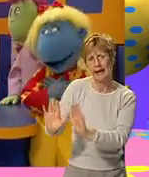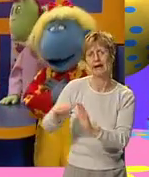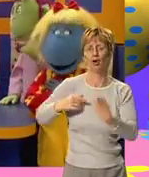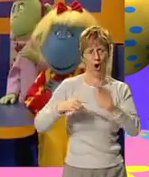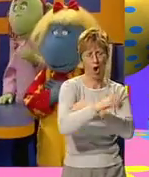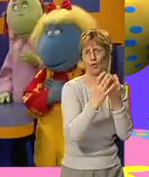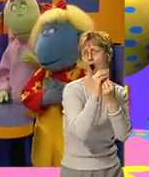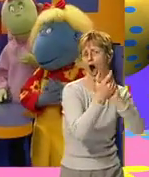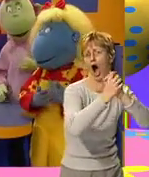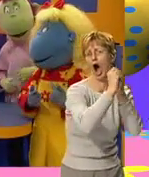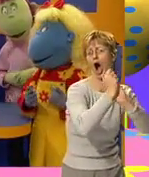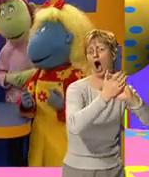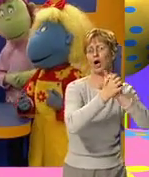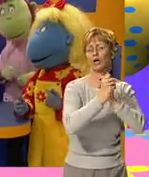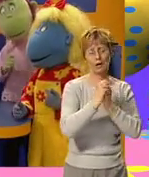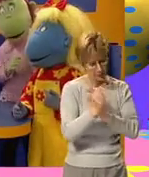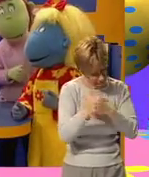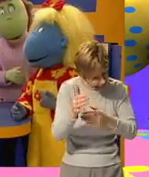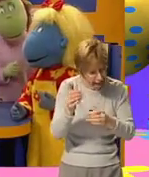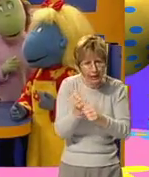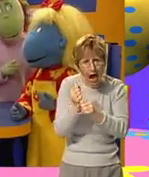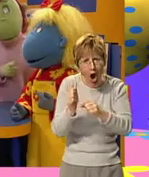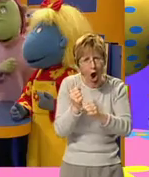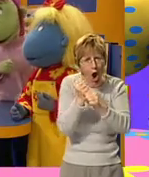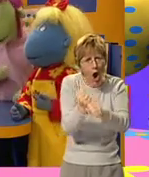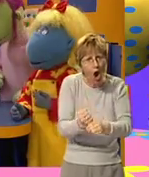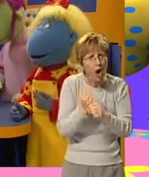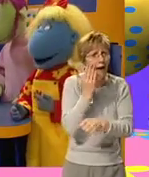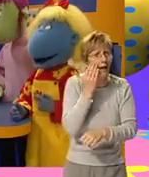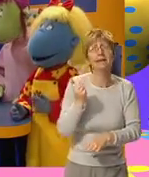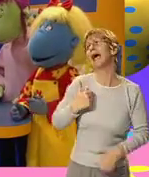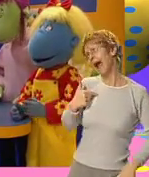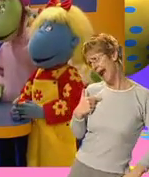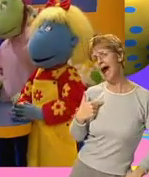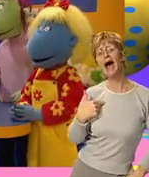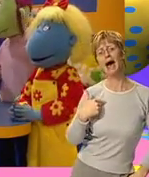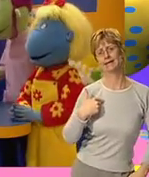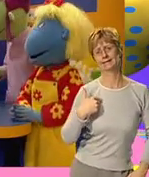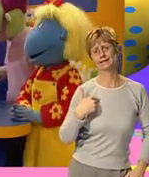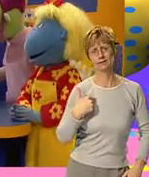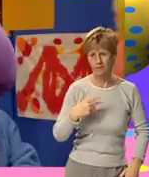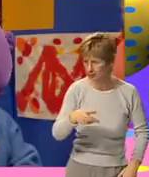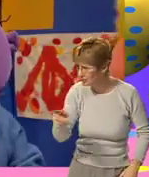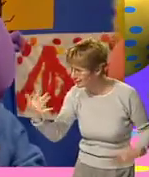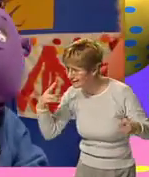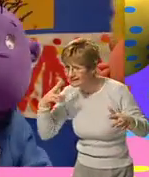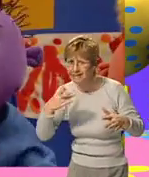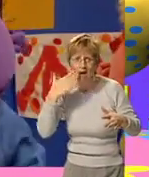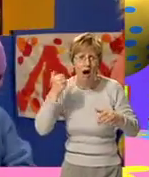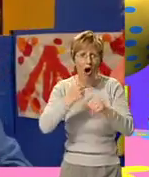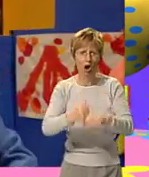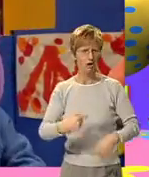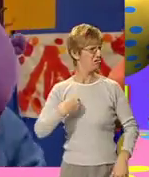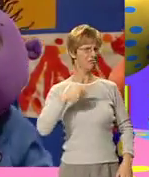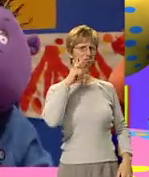my hands. So, you made a lovely horse? Yeah. Did anybody see your lovely horse? No, but I